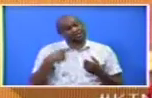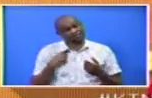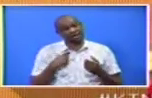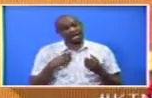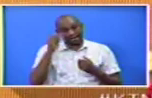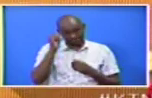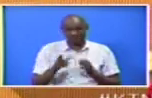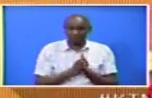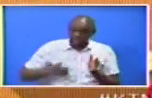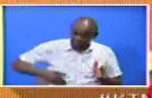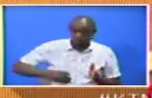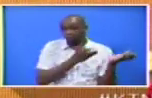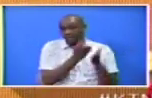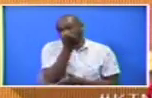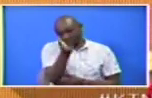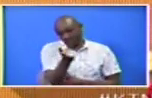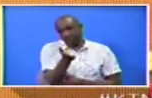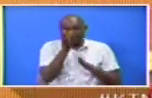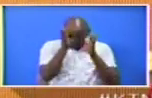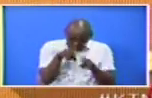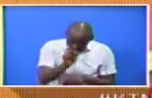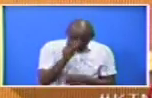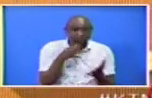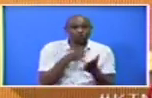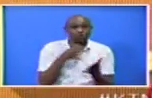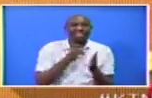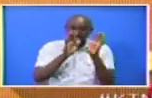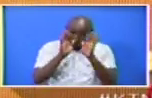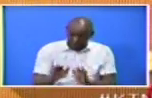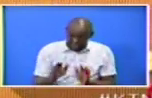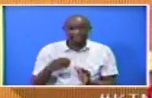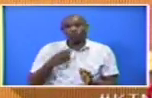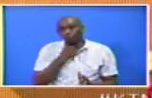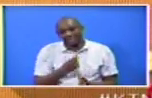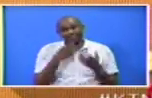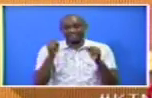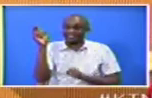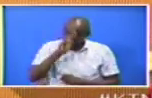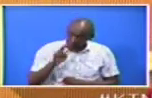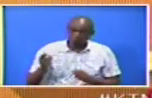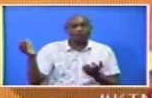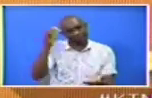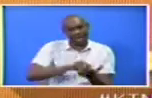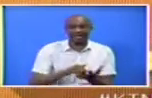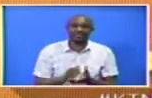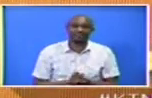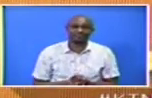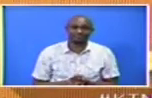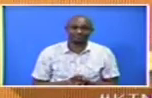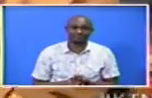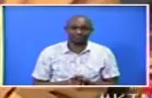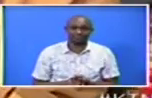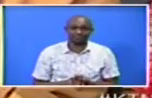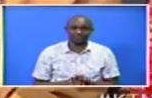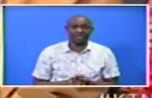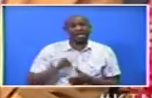Kuria, ambapo ajenda mojawapo ni umoja wa chama na kampeni za kumrudisha uongozini Rais Uhuru Kenyatta. Kipia